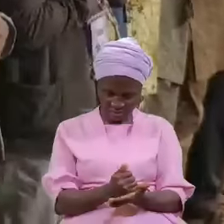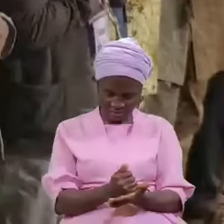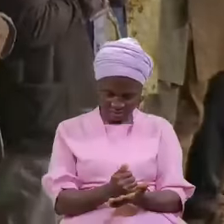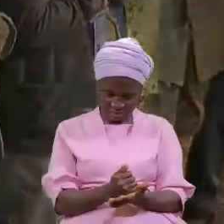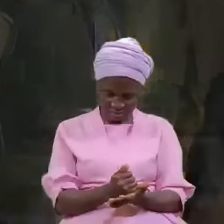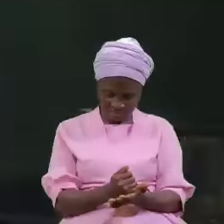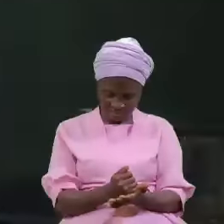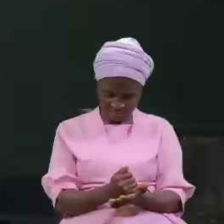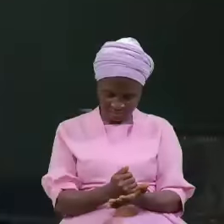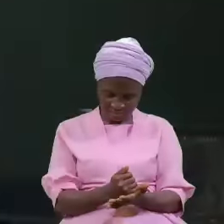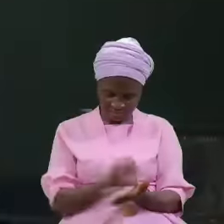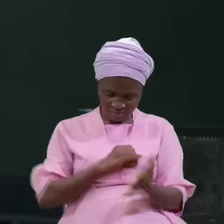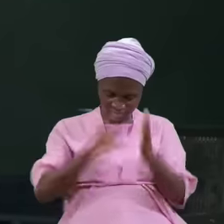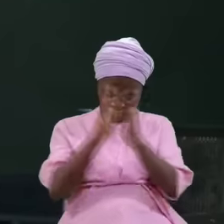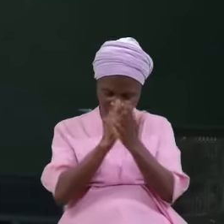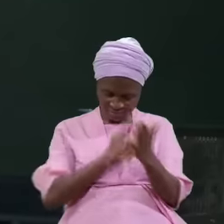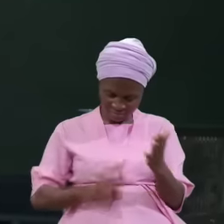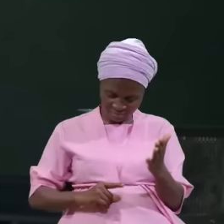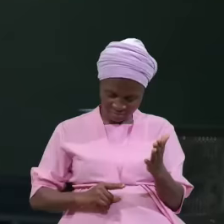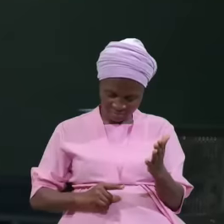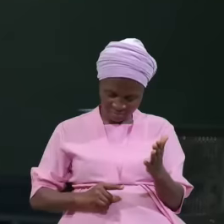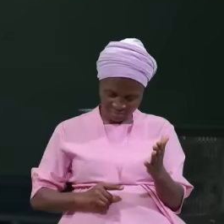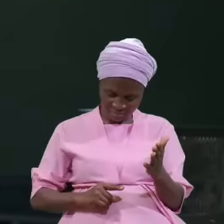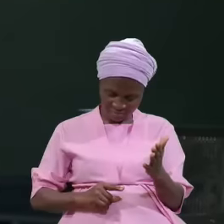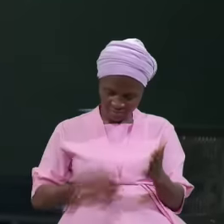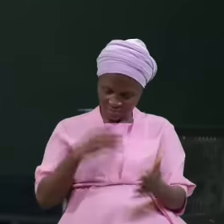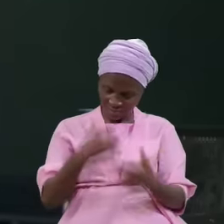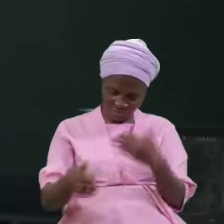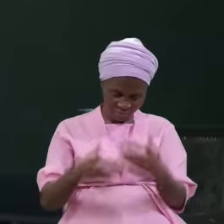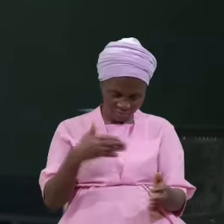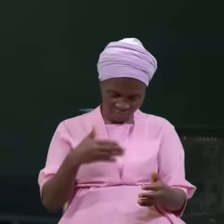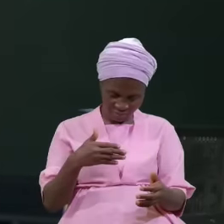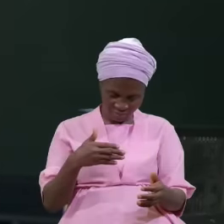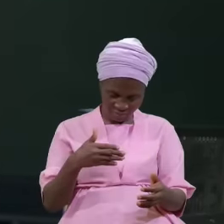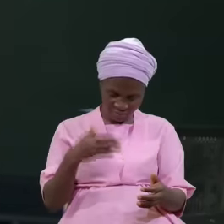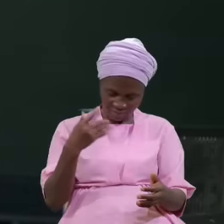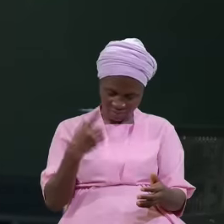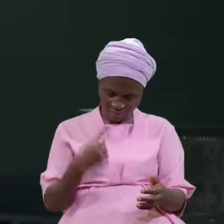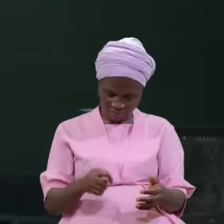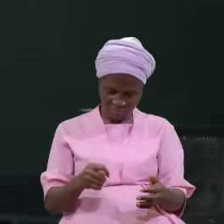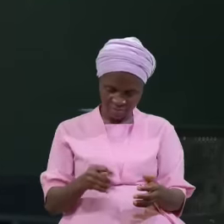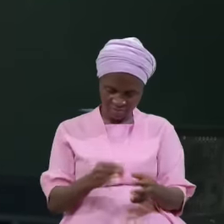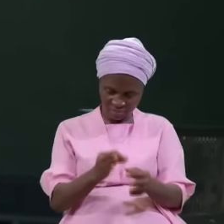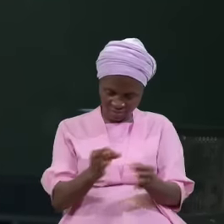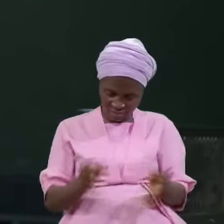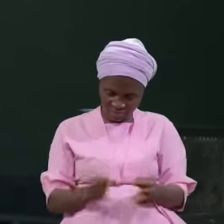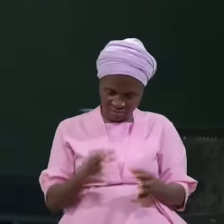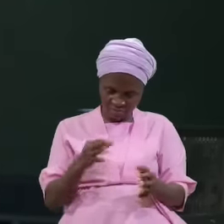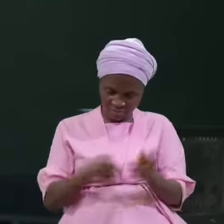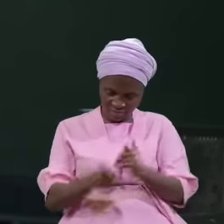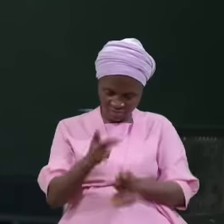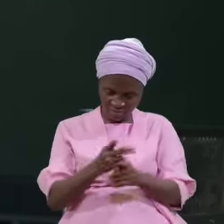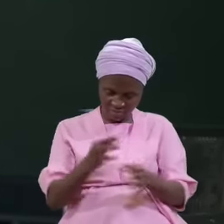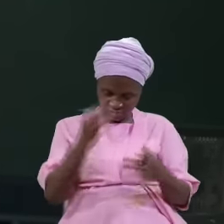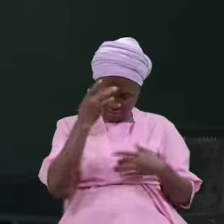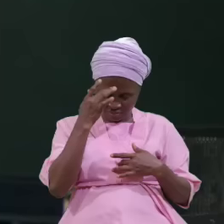I pray, Lord, whatever the form of sickness, the Lord touch you right